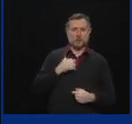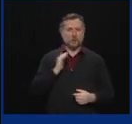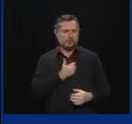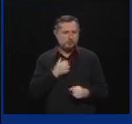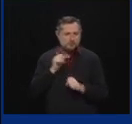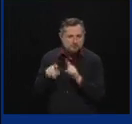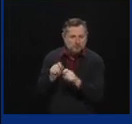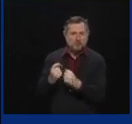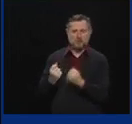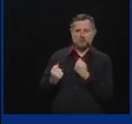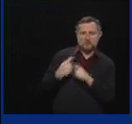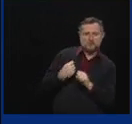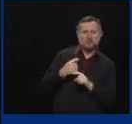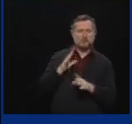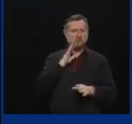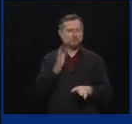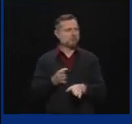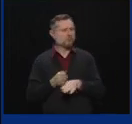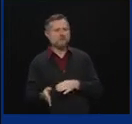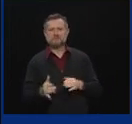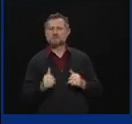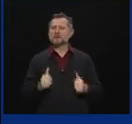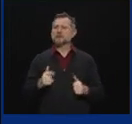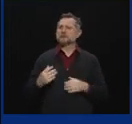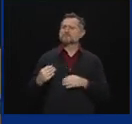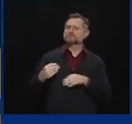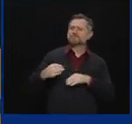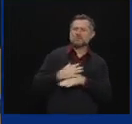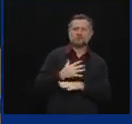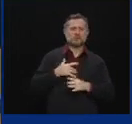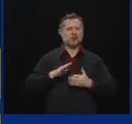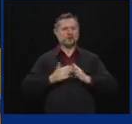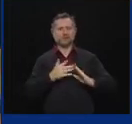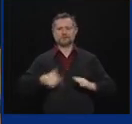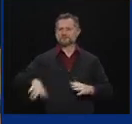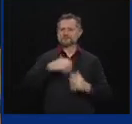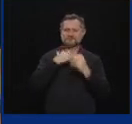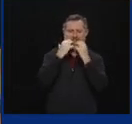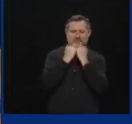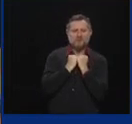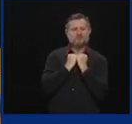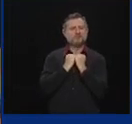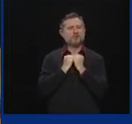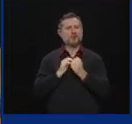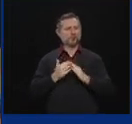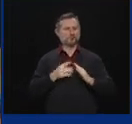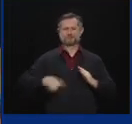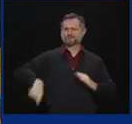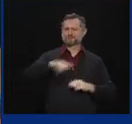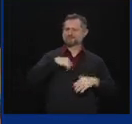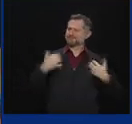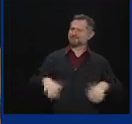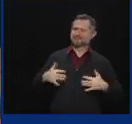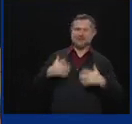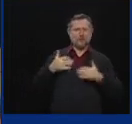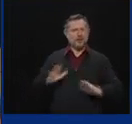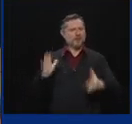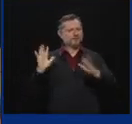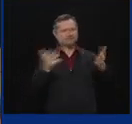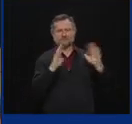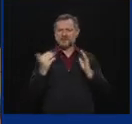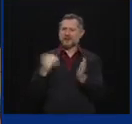contribution you made to this community that I care so deeply about. So let's give another round of applause to Dr. Kane for everything he's done.